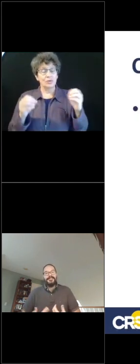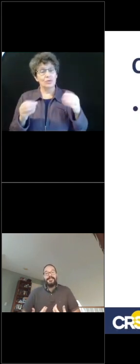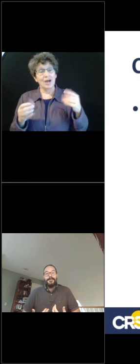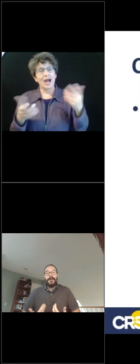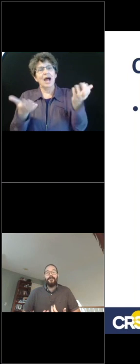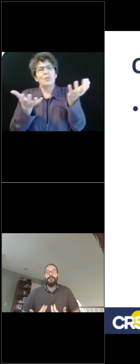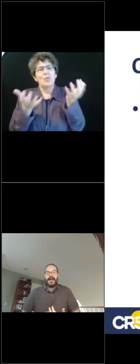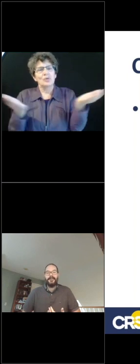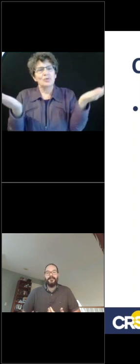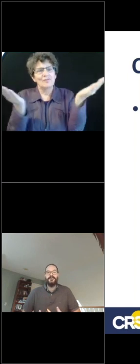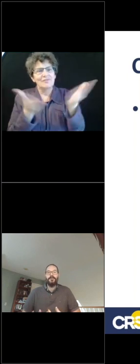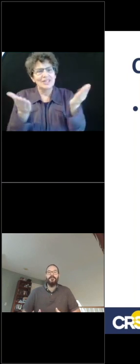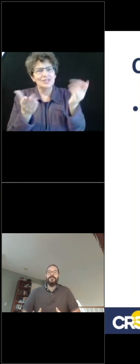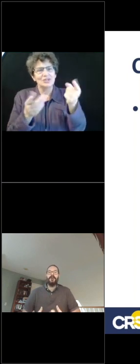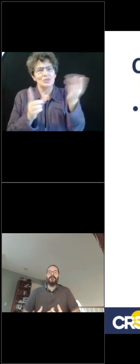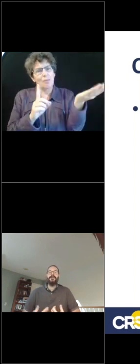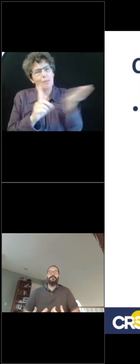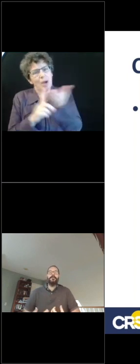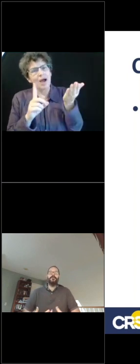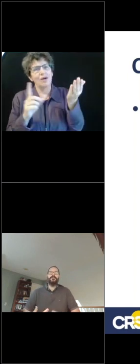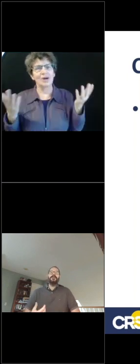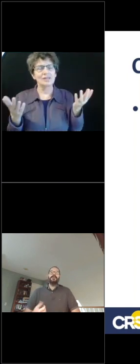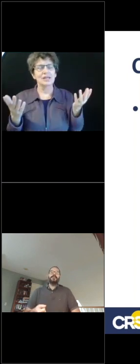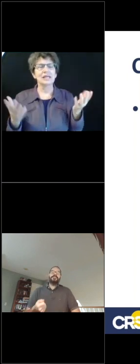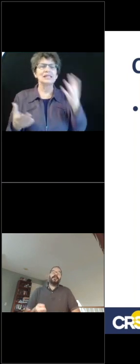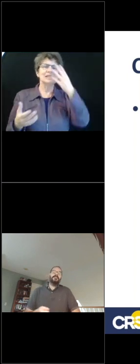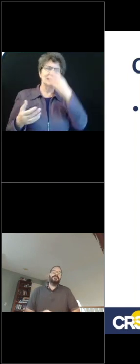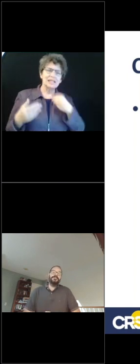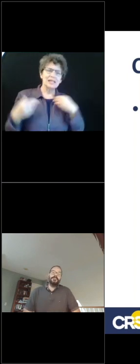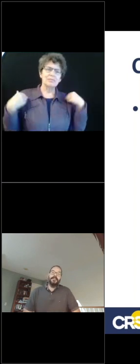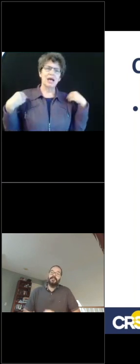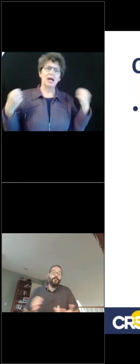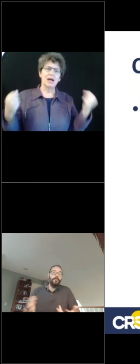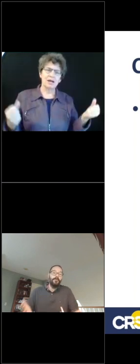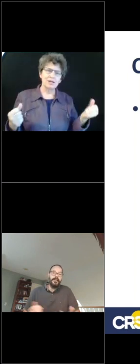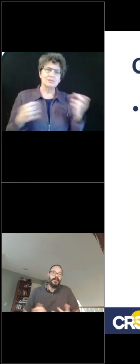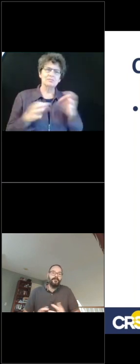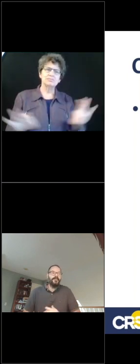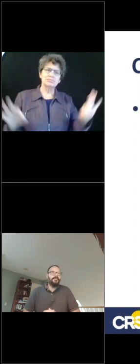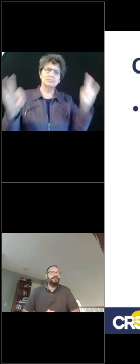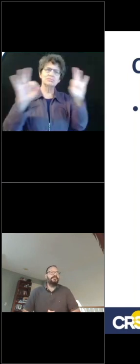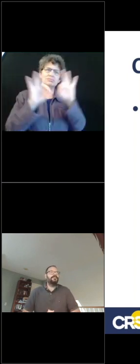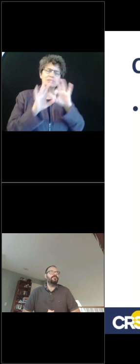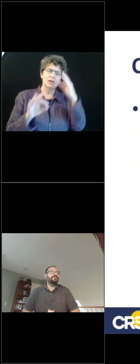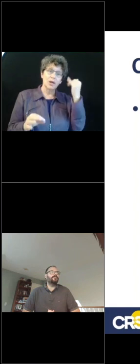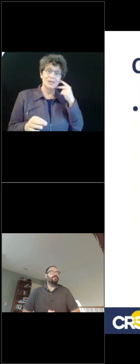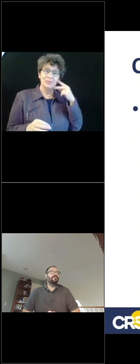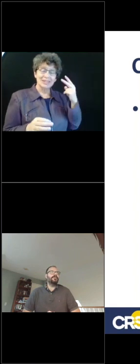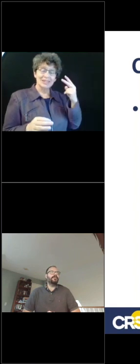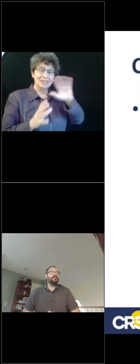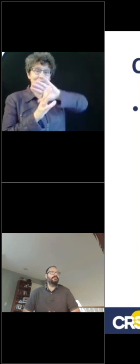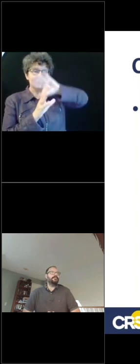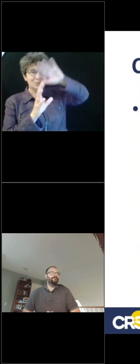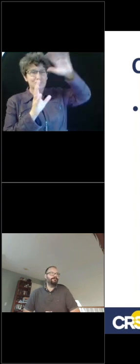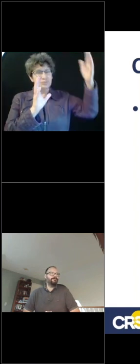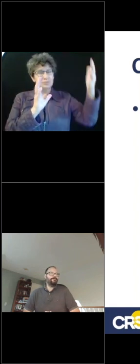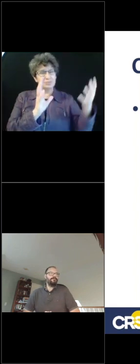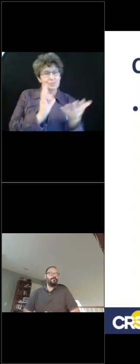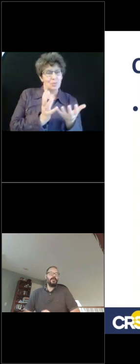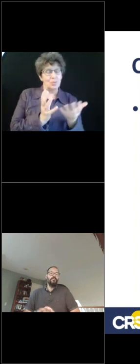is that sleep health matters when we're talking about the challenges that the world now faces in terms of